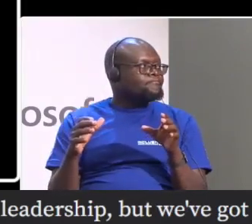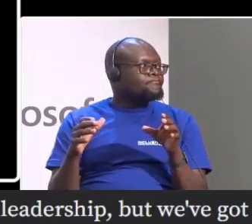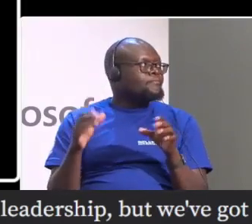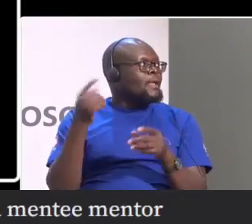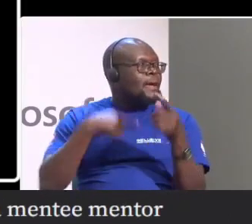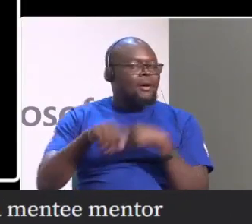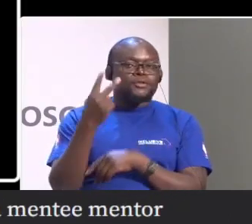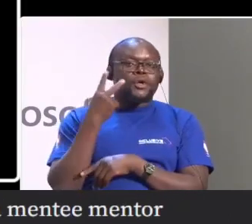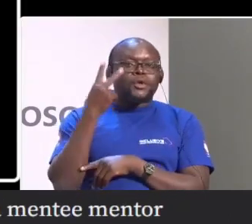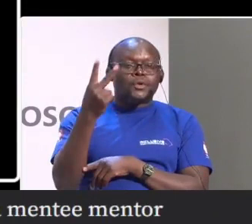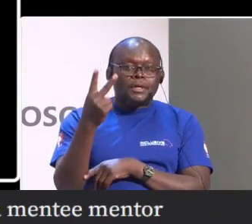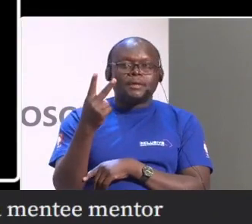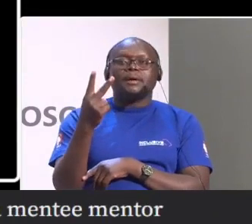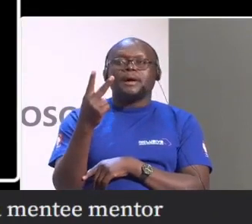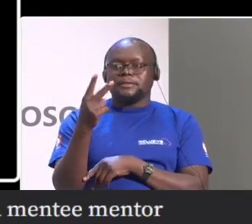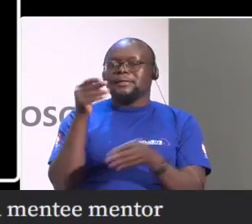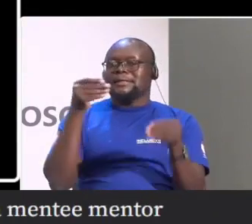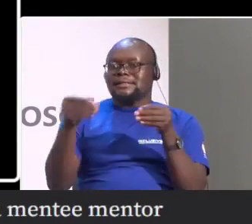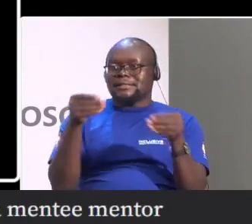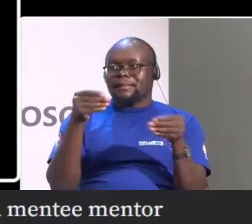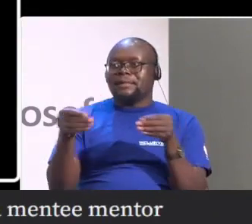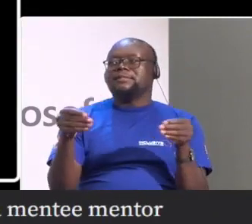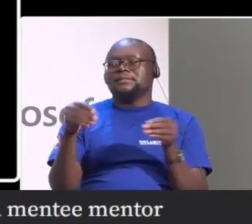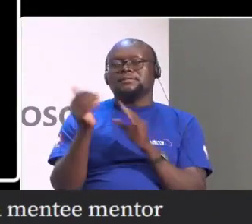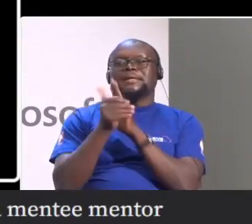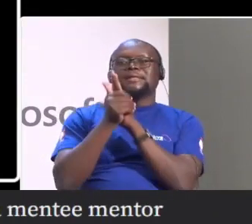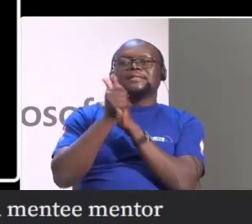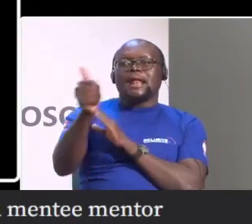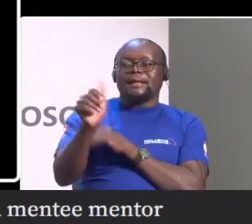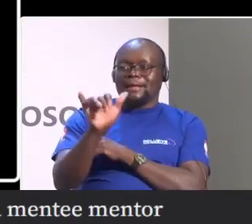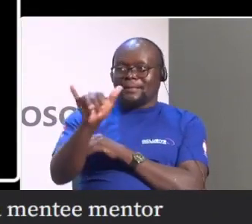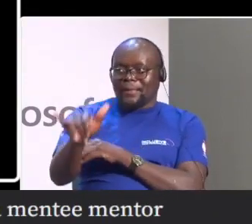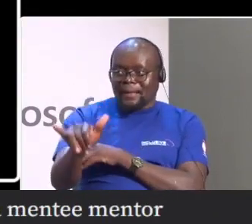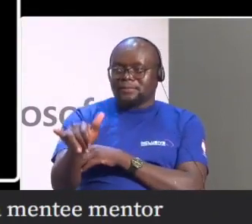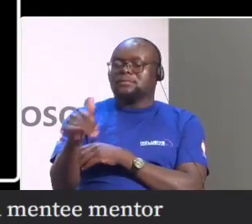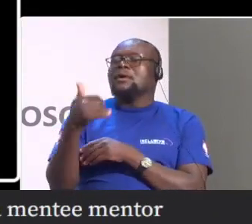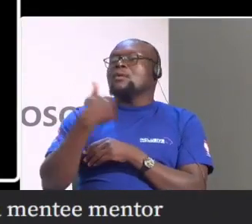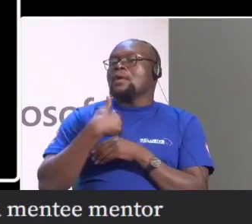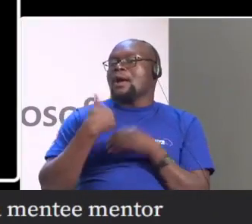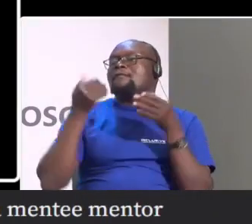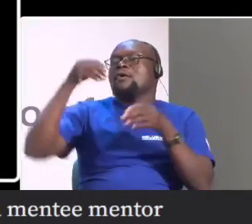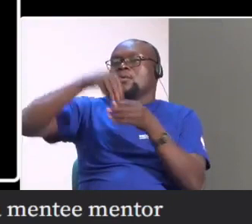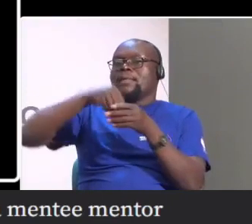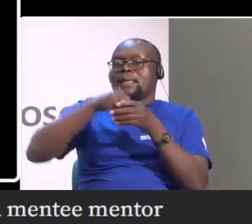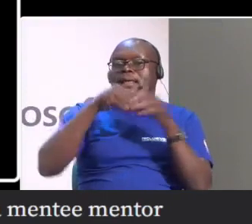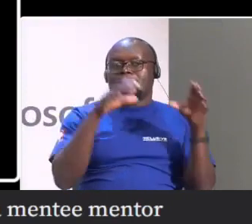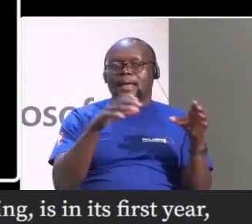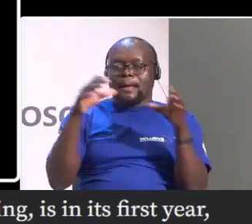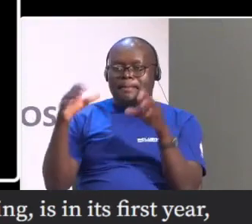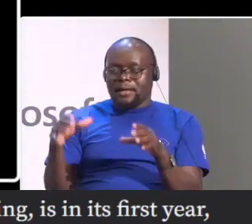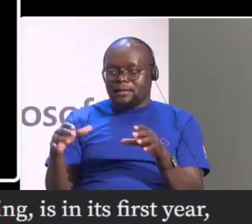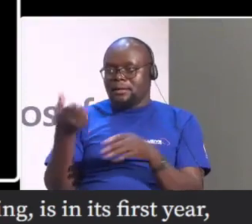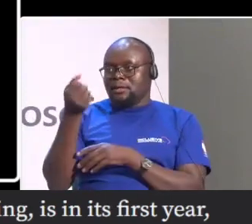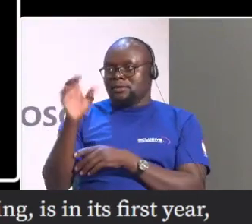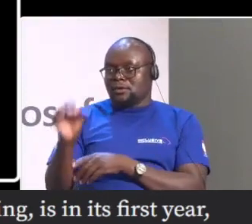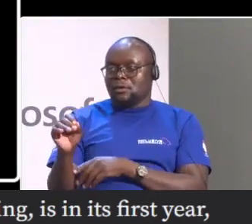It's about looking at the disability talents that already exist within the companies. So